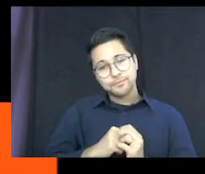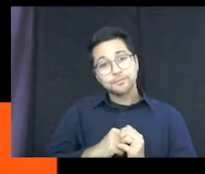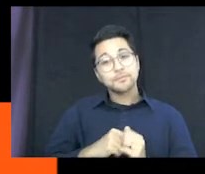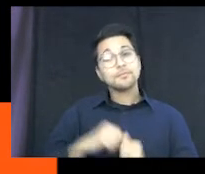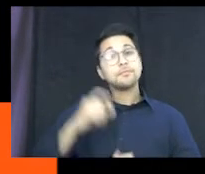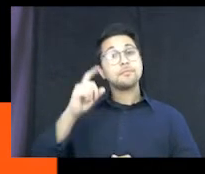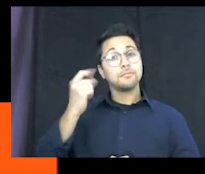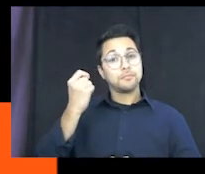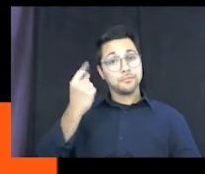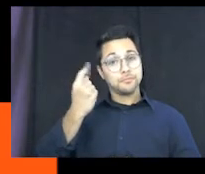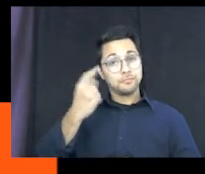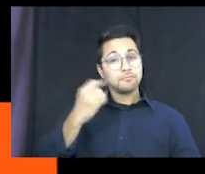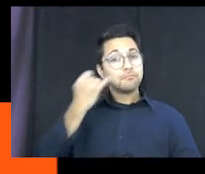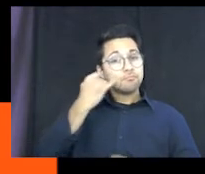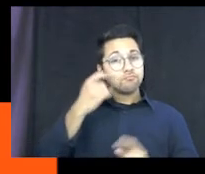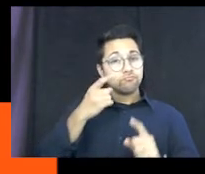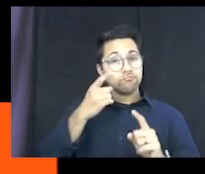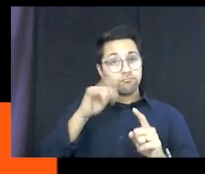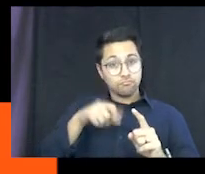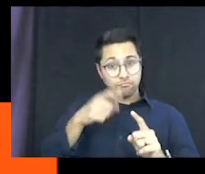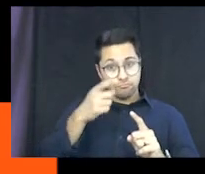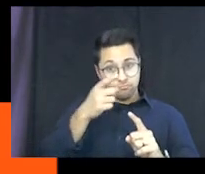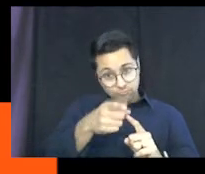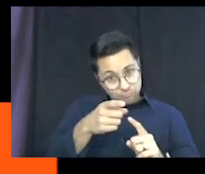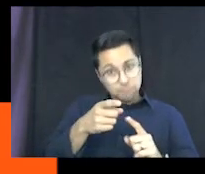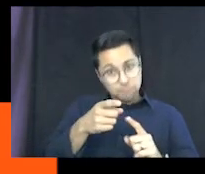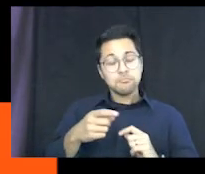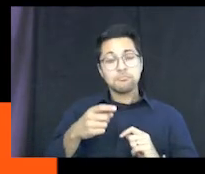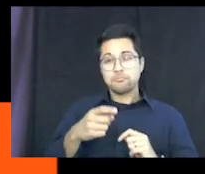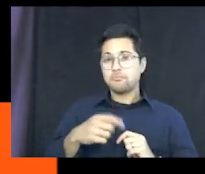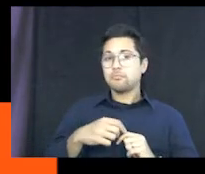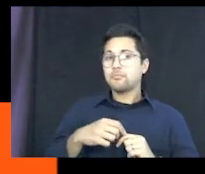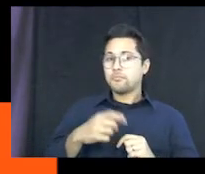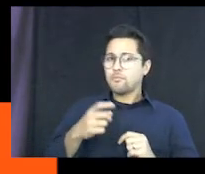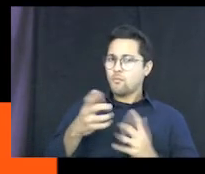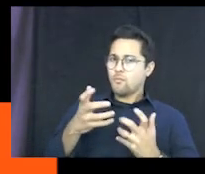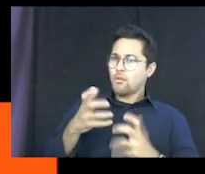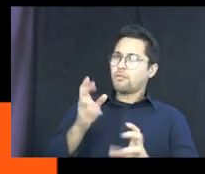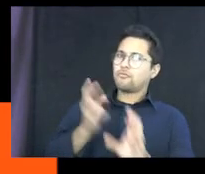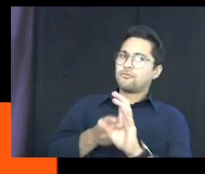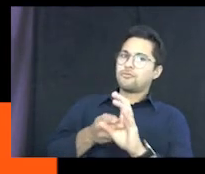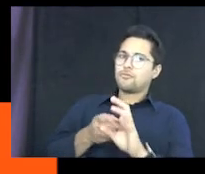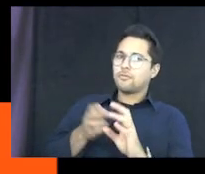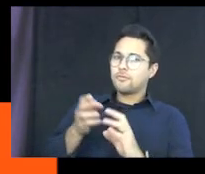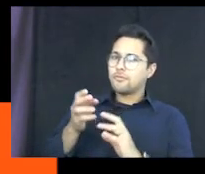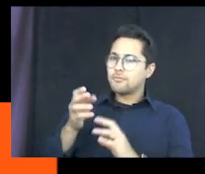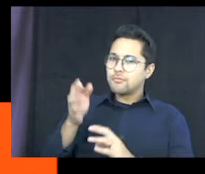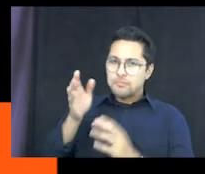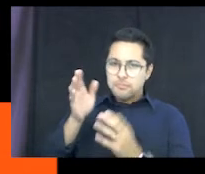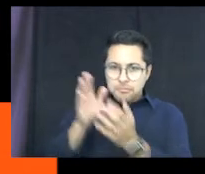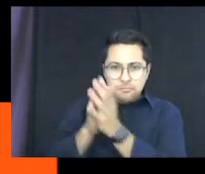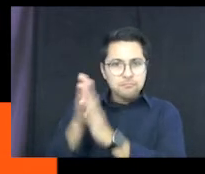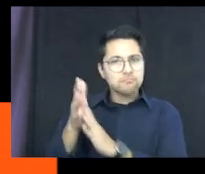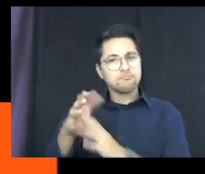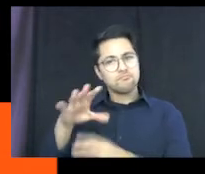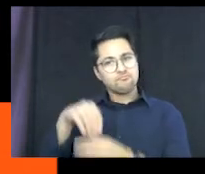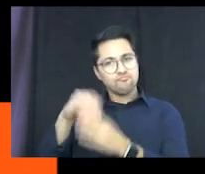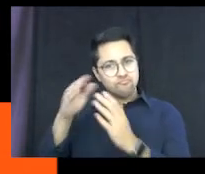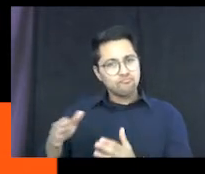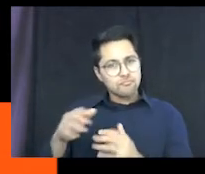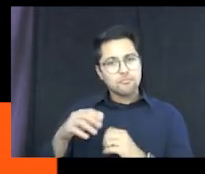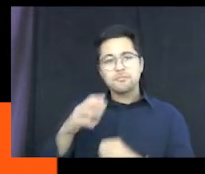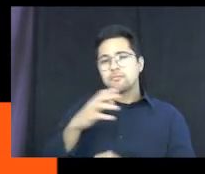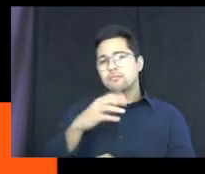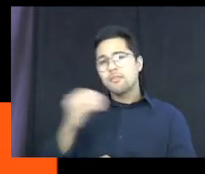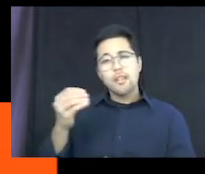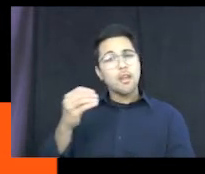But if you are one of those autistic adults wanting to join and become a participant